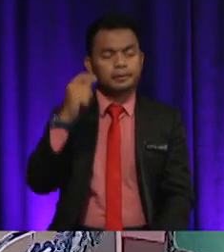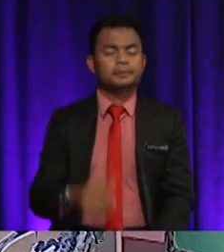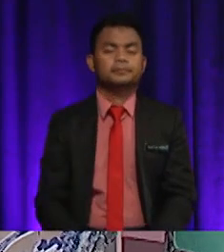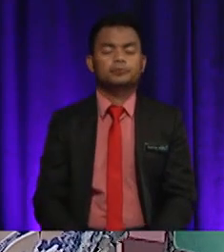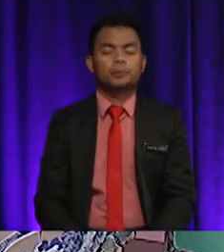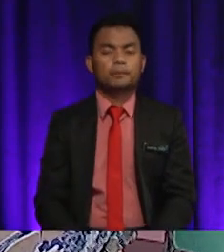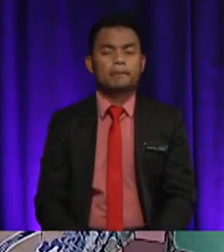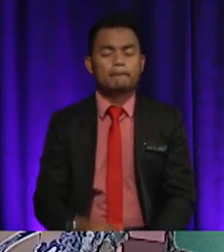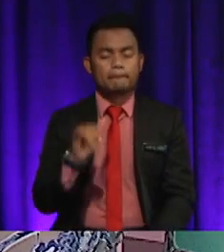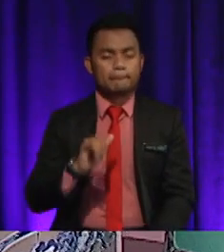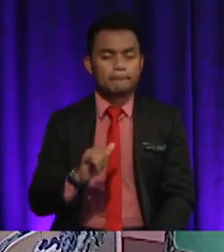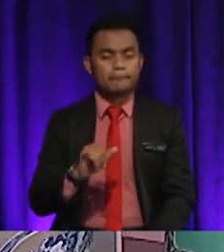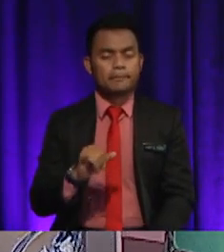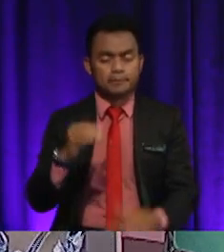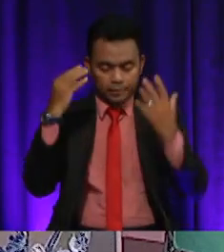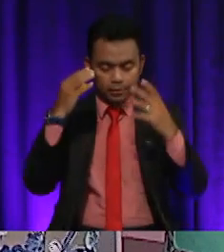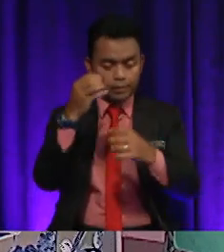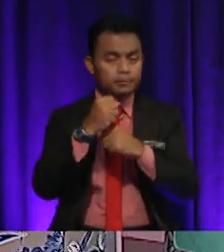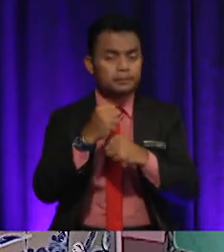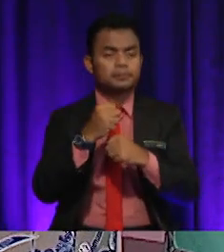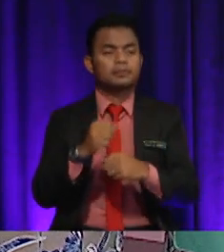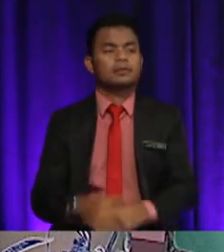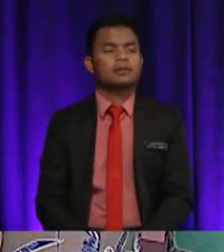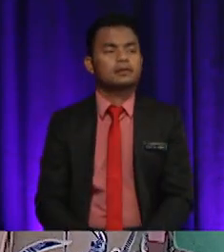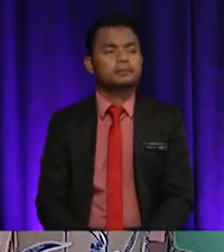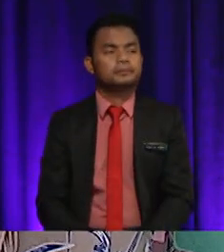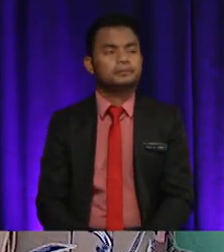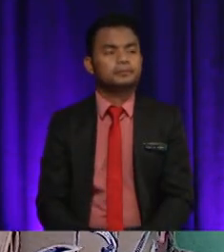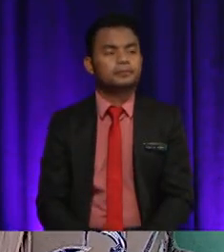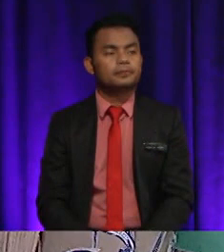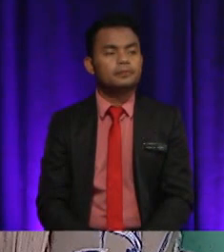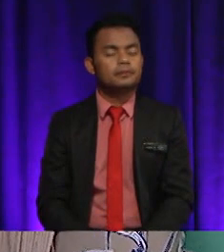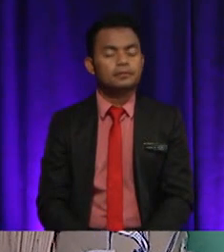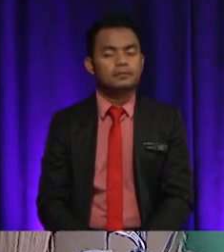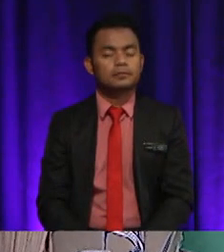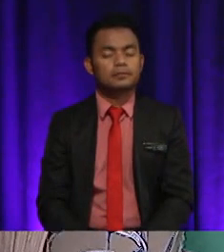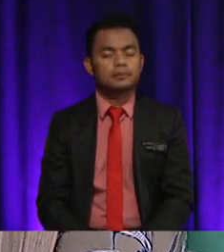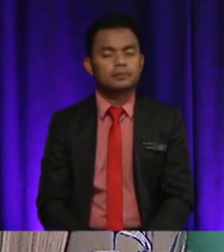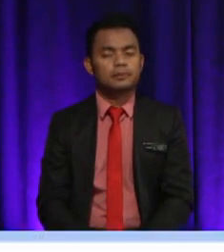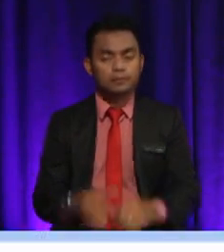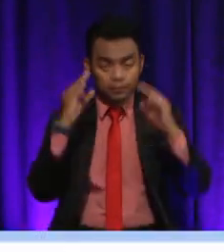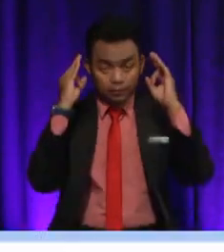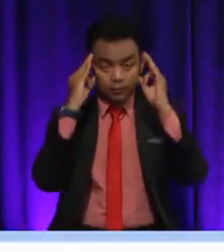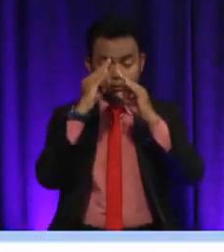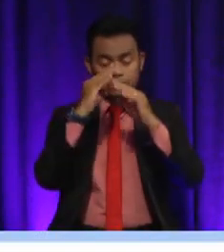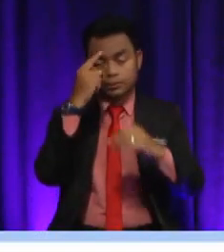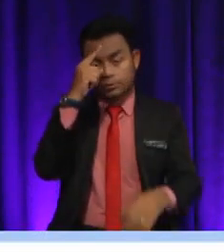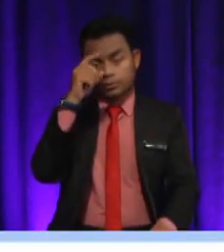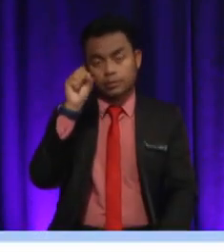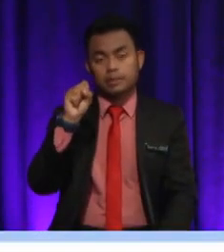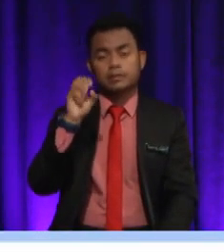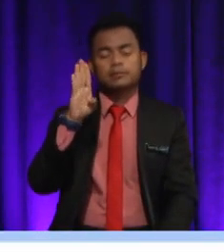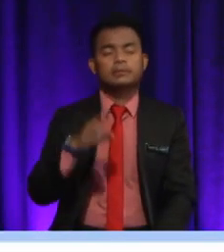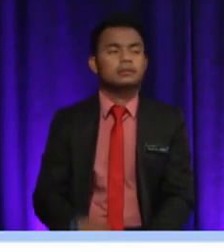SPM, page 52 till 54. But this module is exclusive to Sabak Bernam. But anyway, viewers at home, you